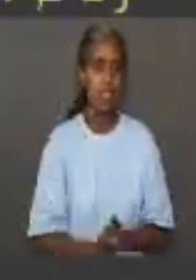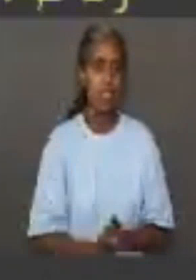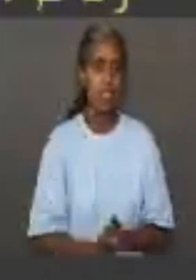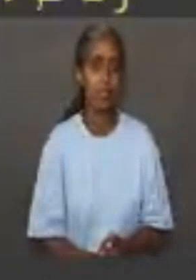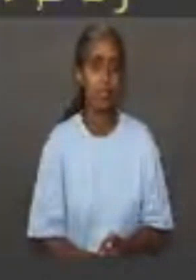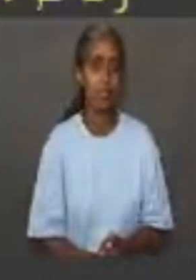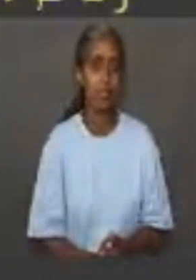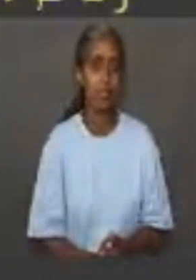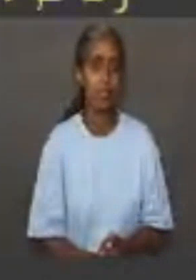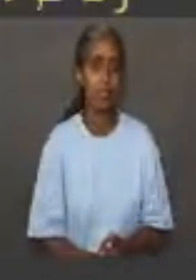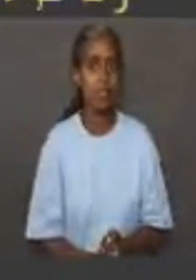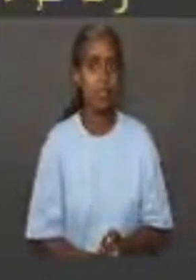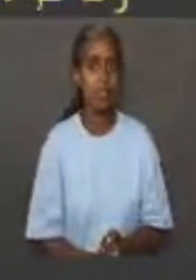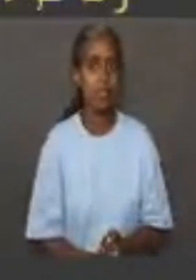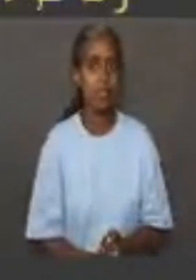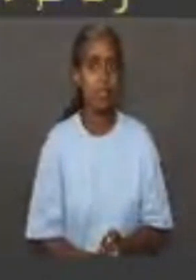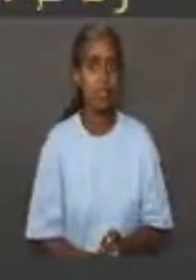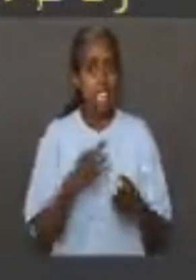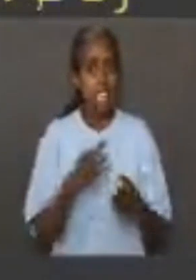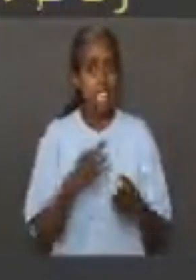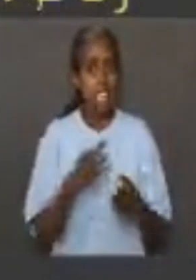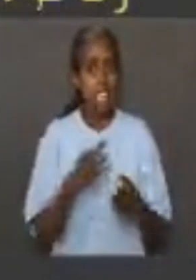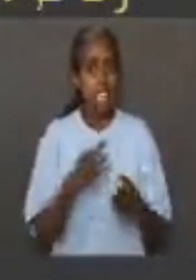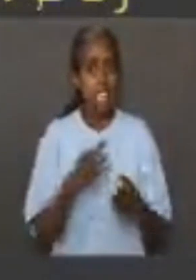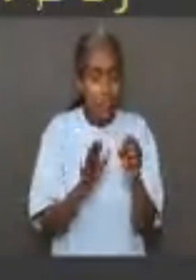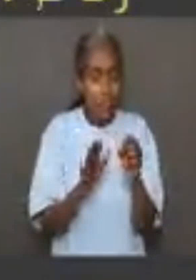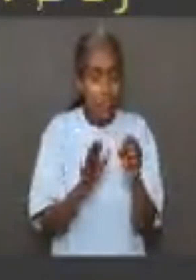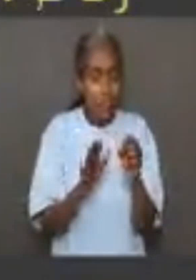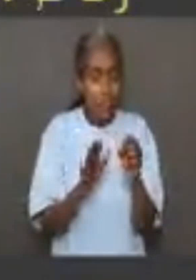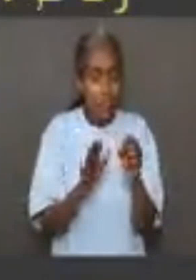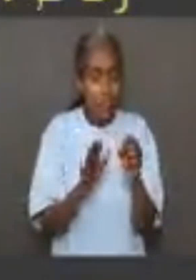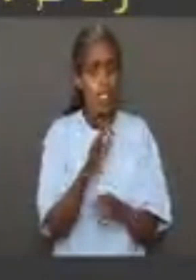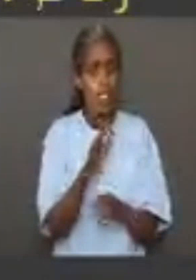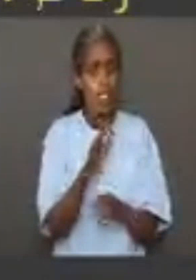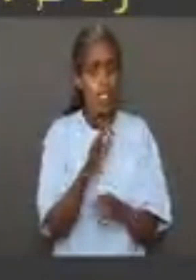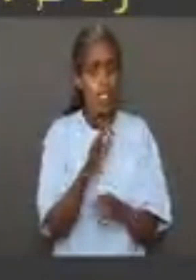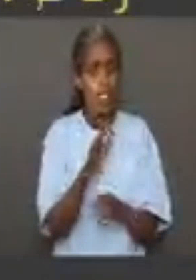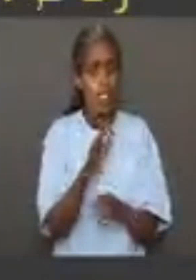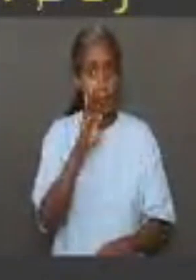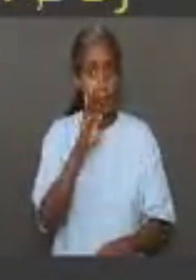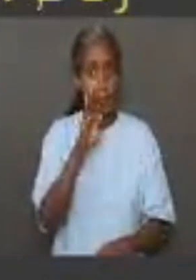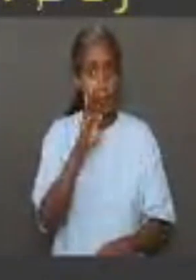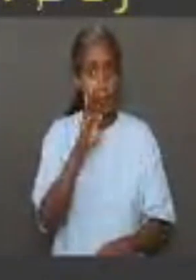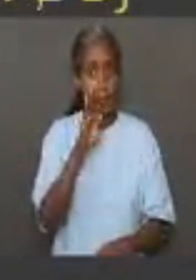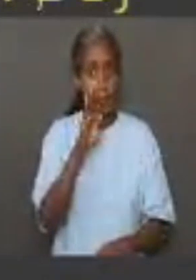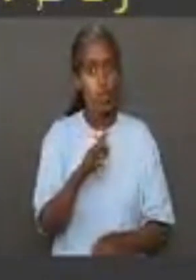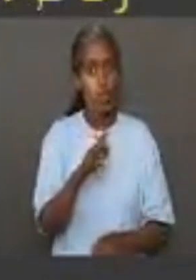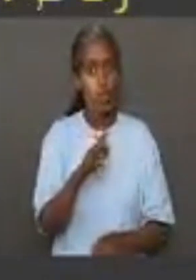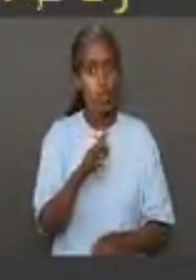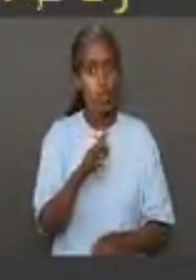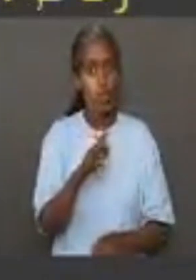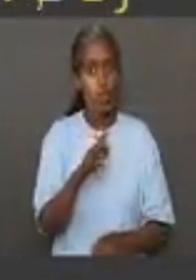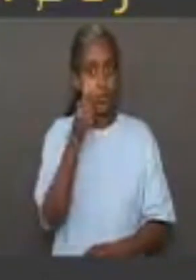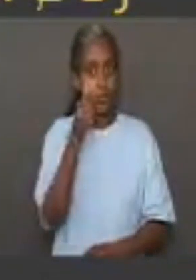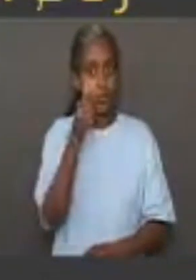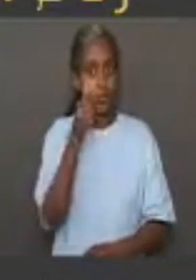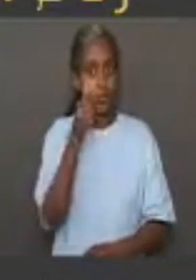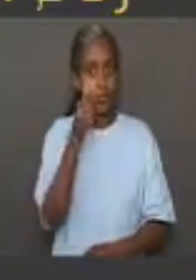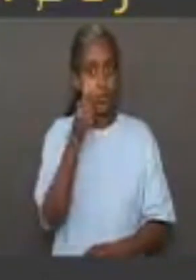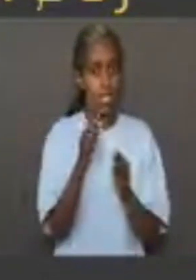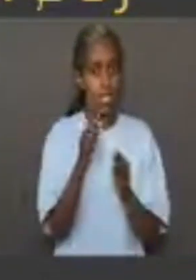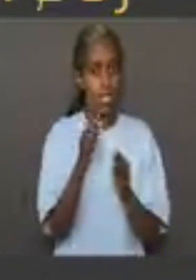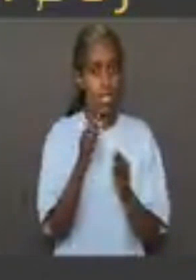The relative complement of set B with respect to set A is